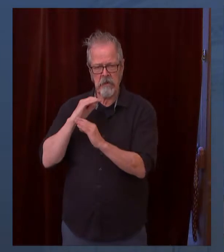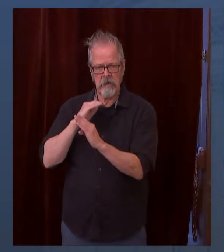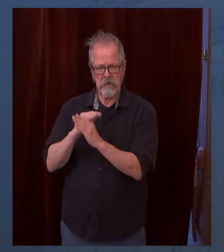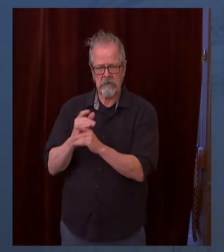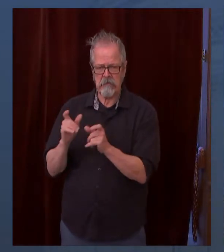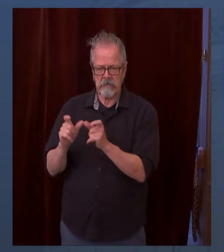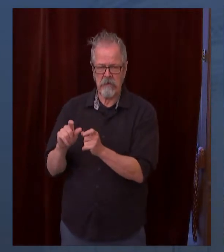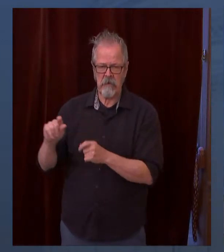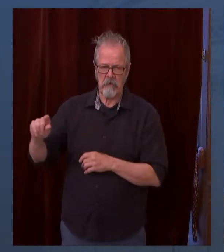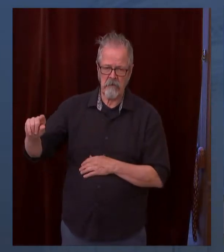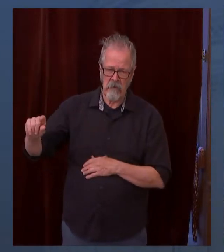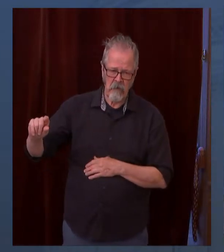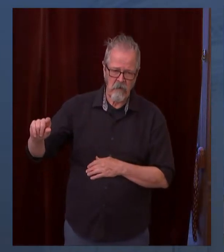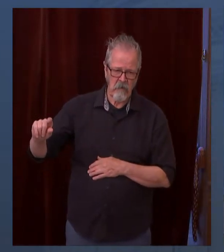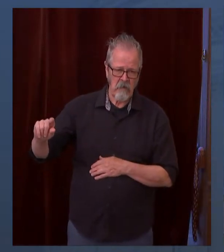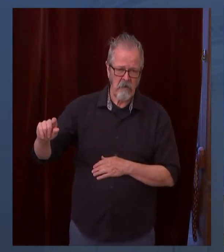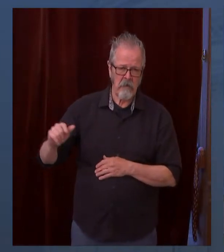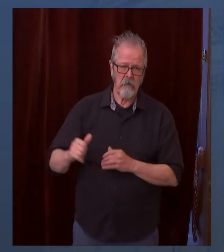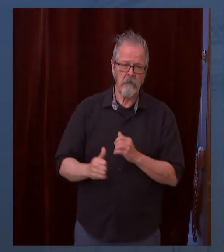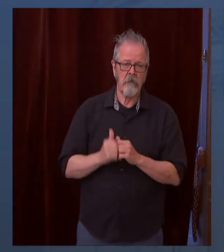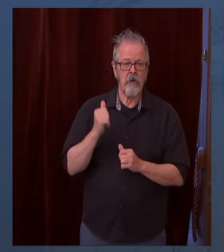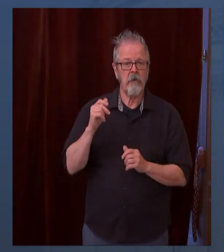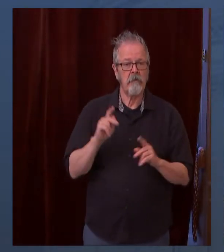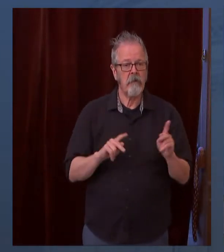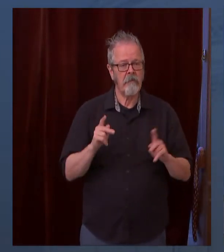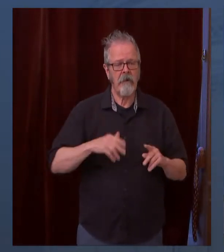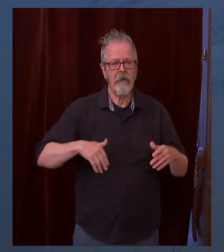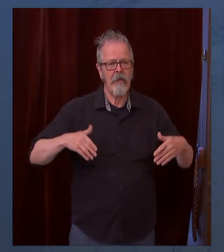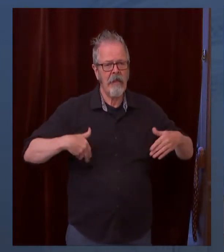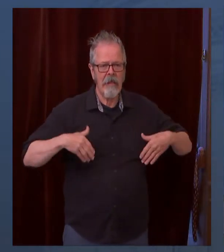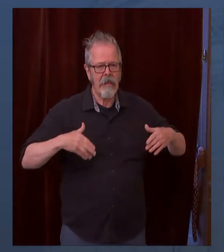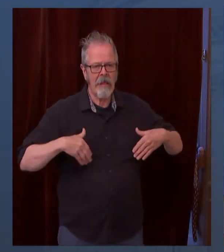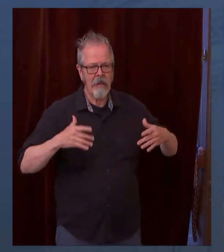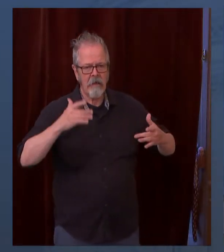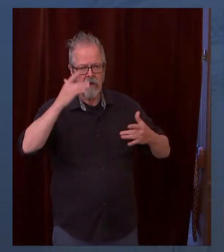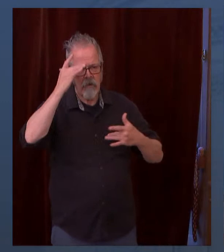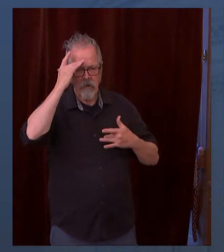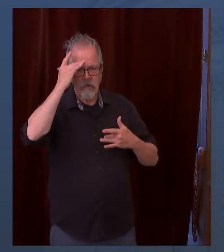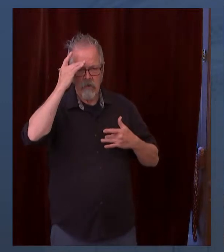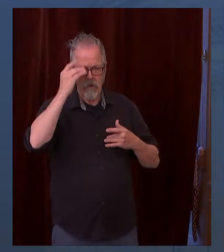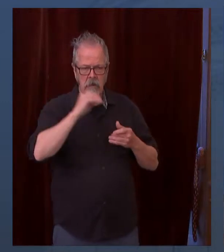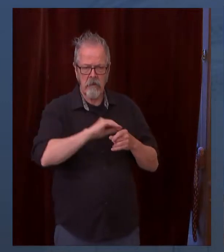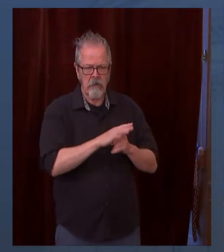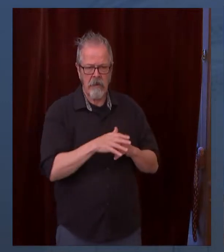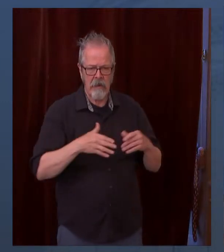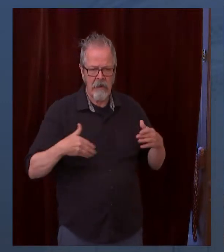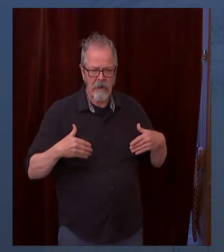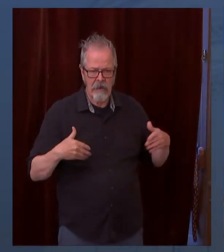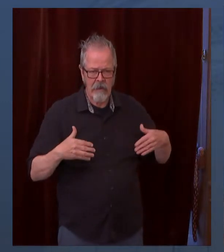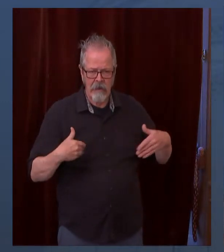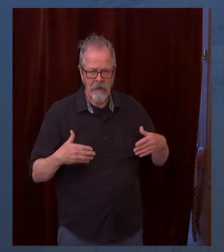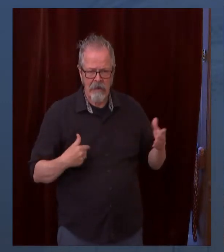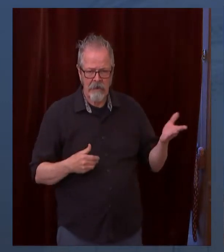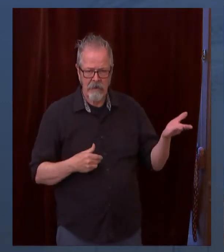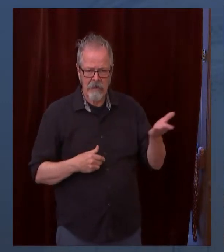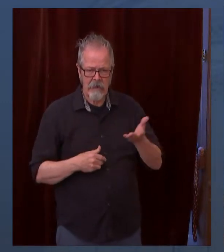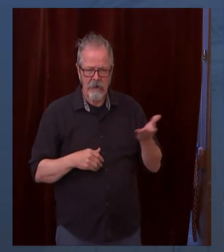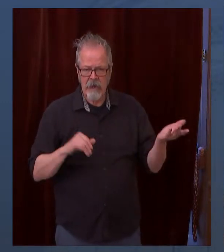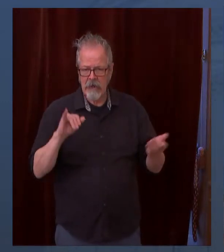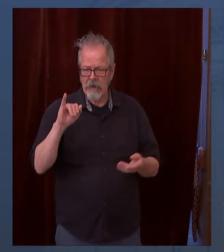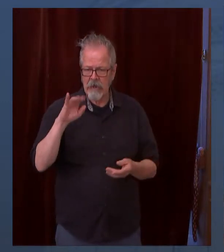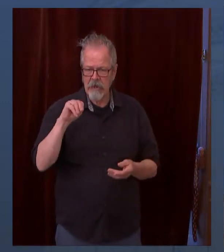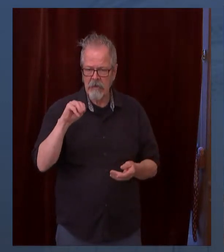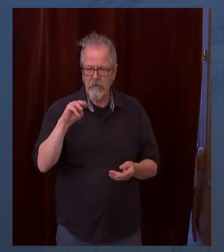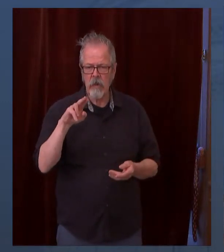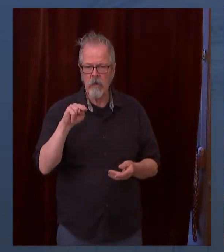growth in this had horrific experience with horrific deaths in their hospitals. they got maybe 2 or 3